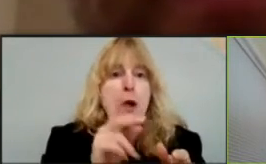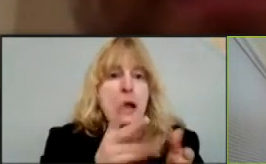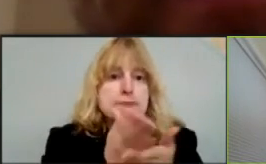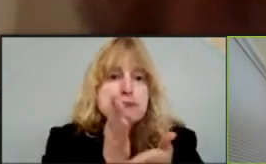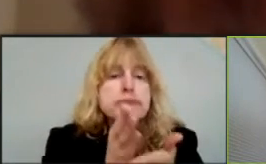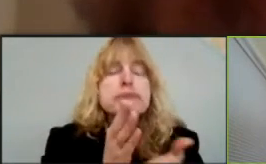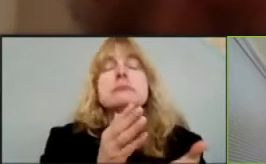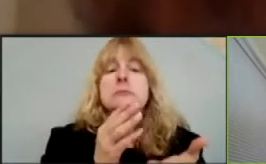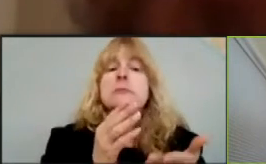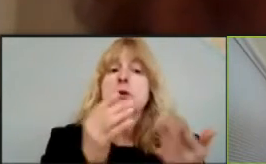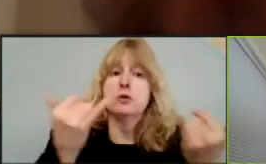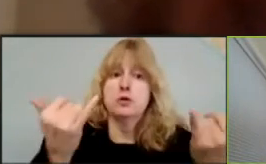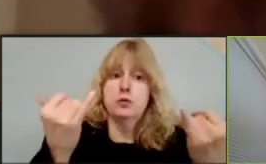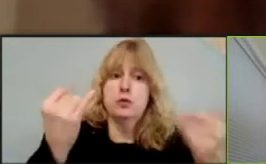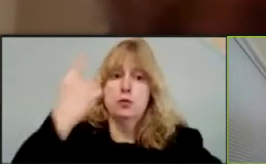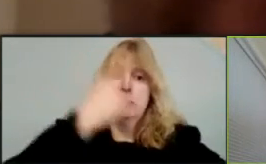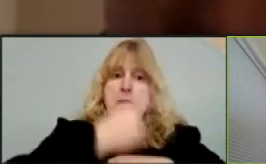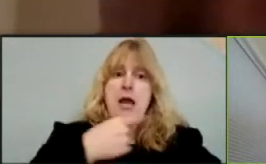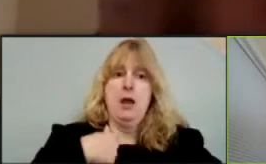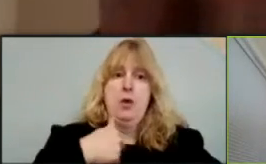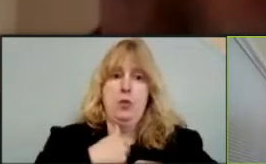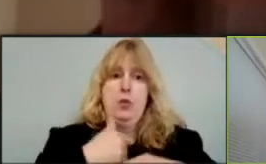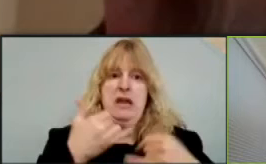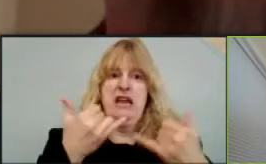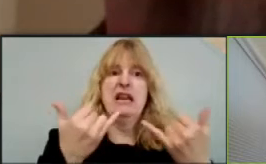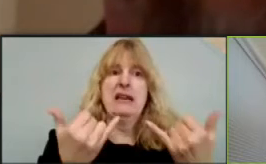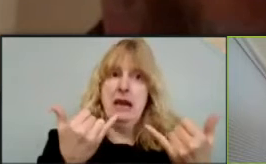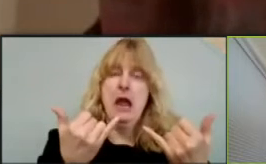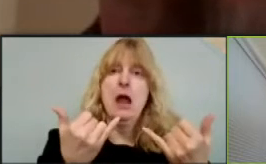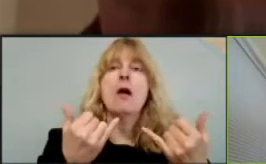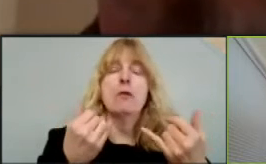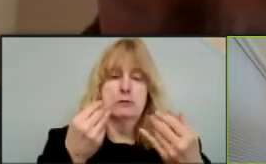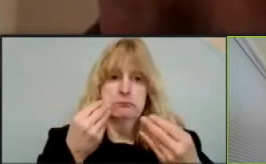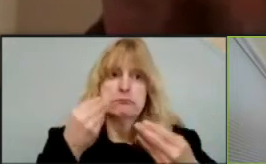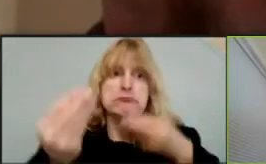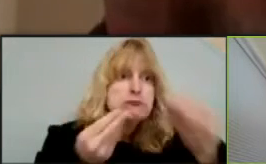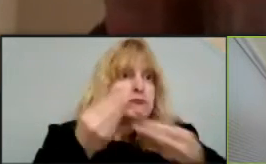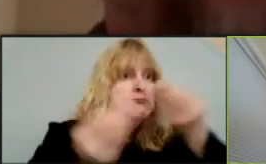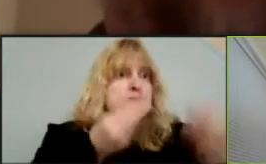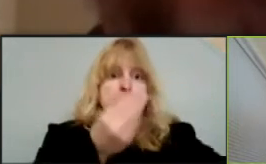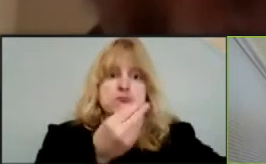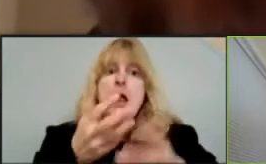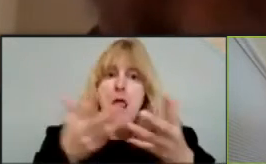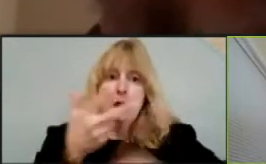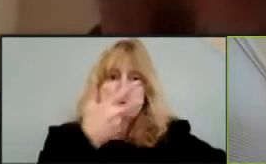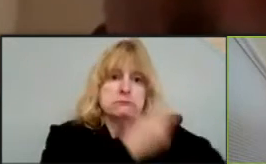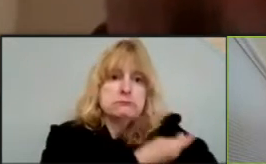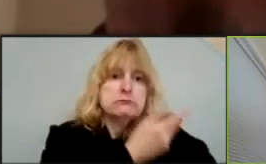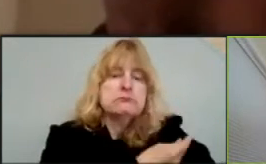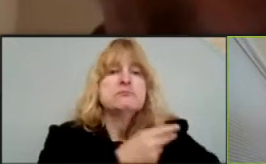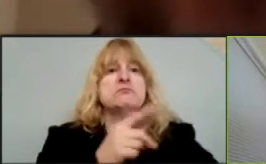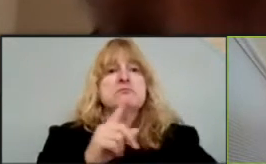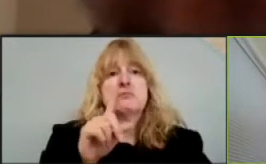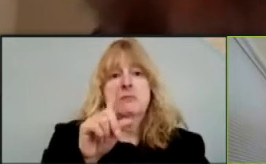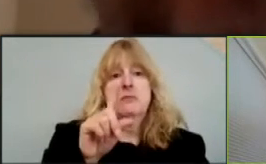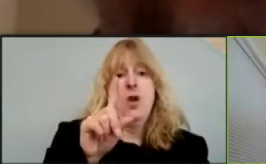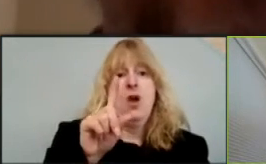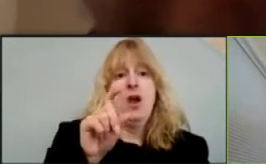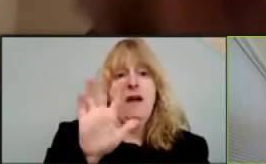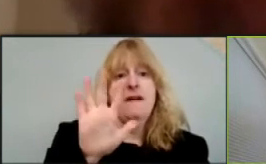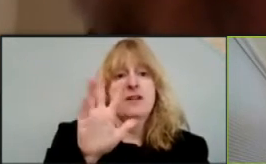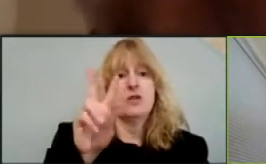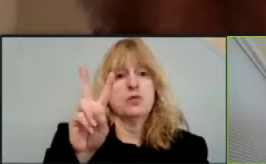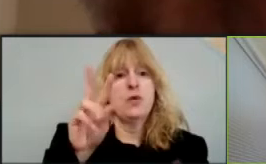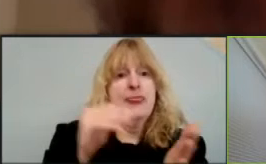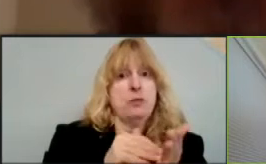date, we have administered quite a bit of vaccine, about 152,000 doses of vaccine as of